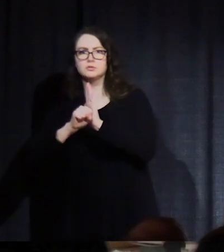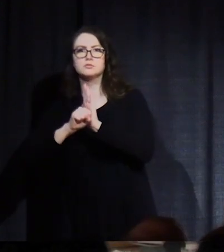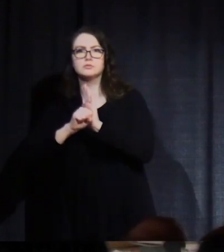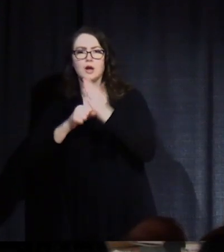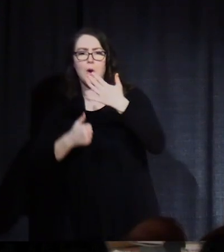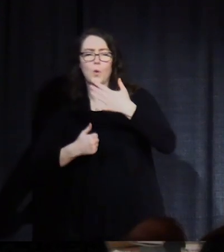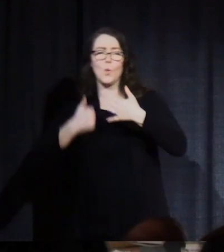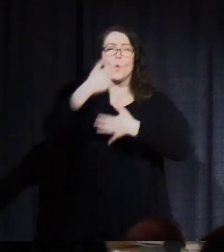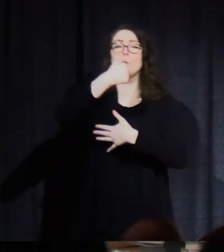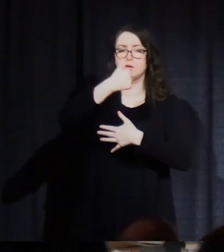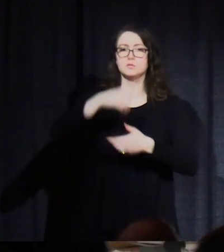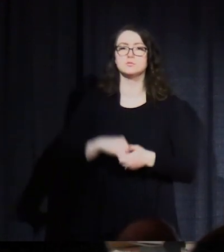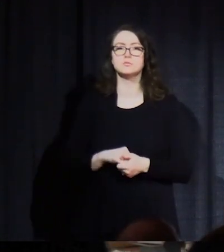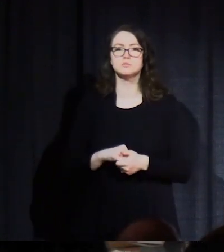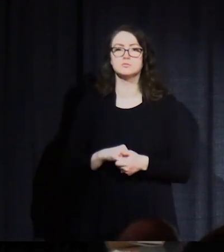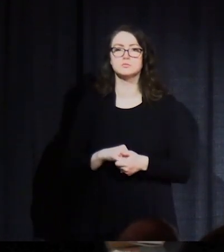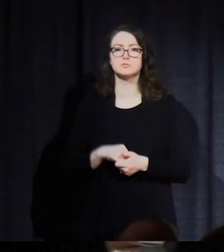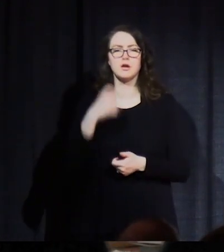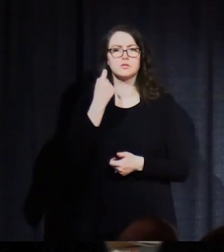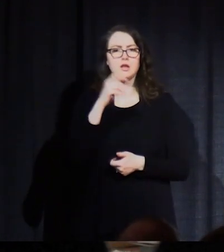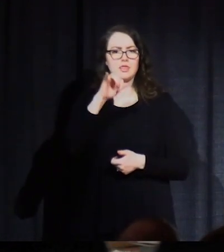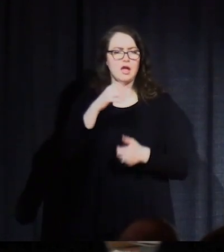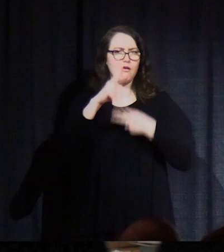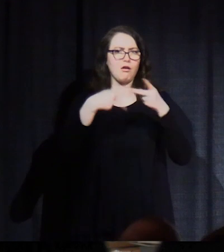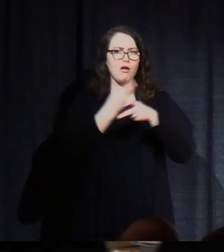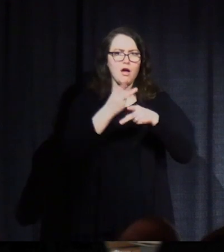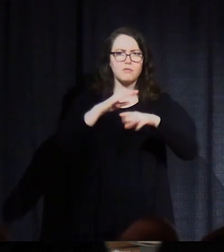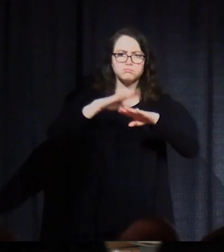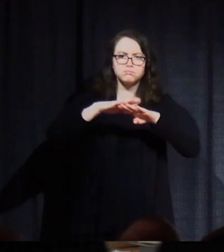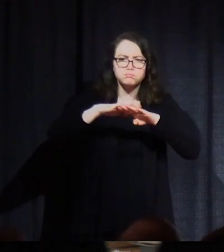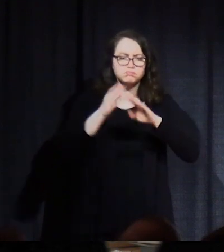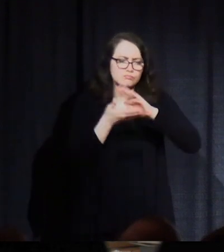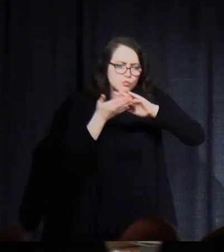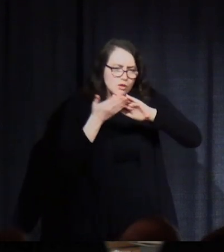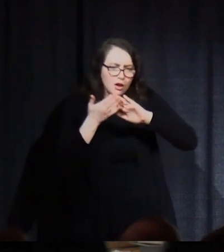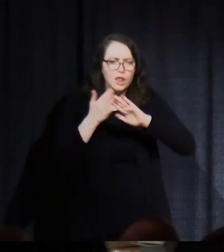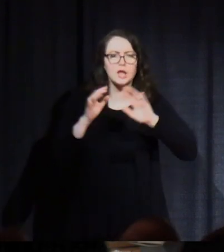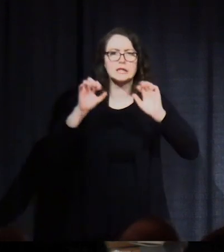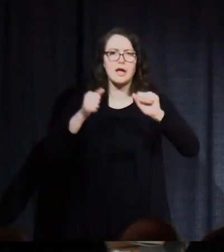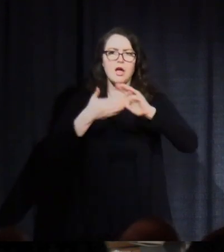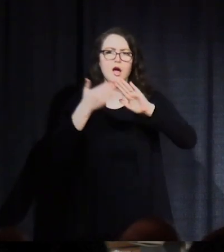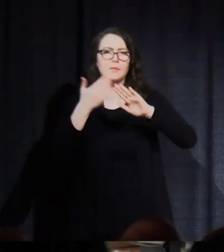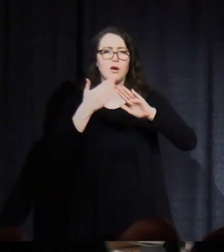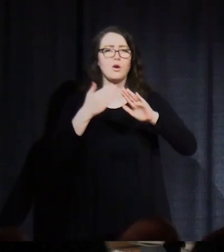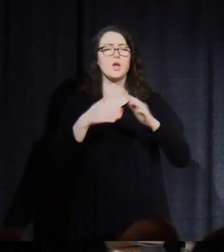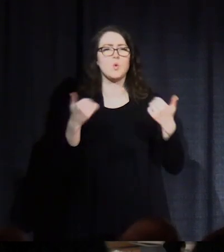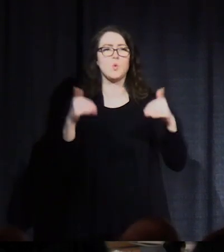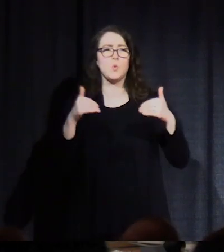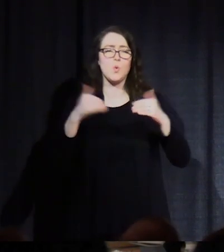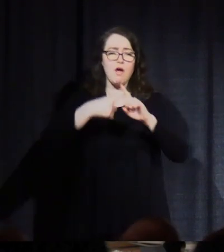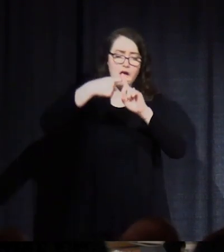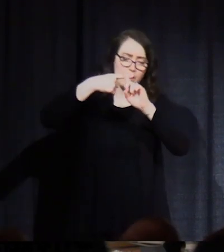power systems, these microgrids have proven that renewables can operate in some of the most extreme conditions on the